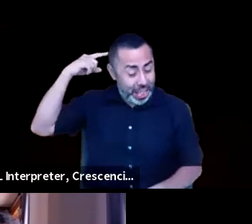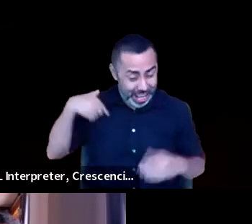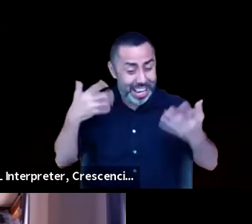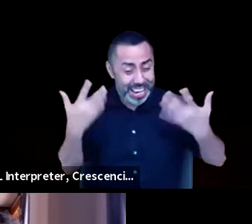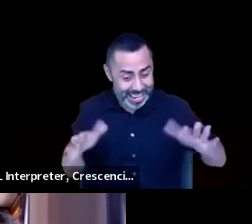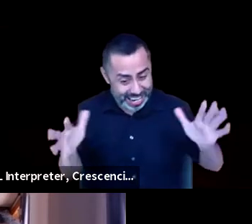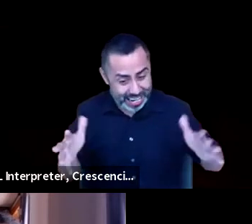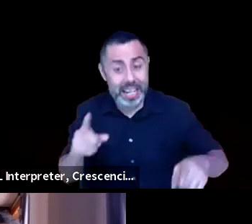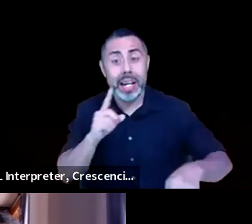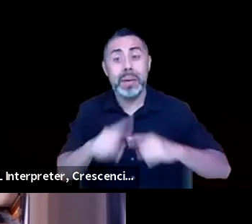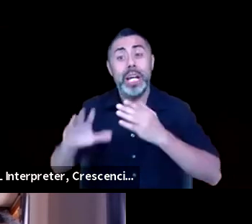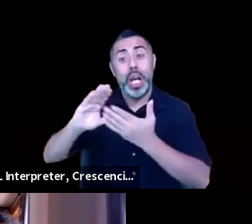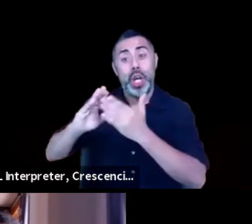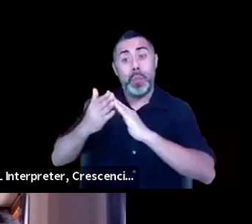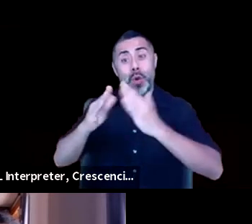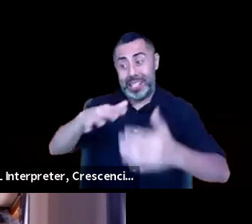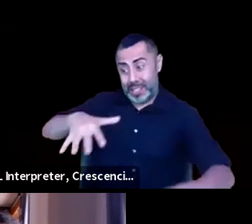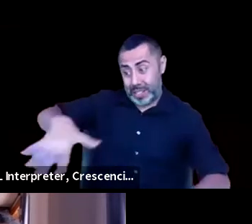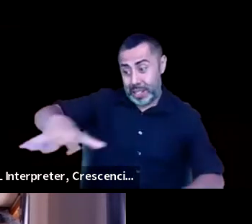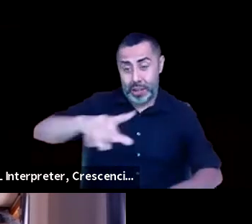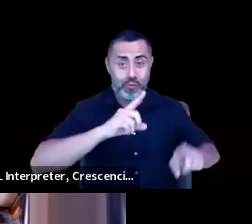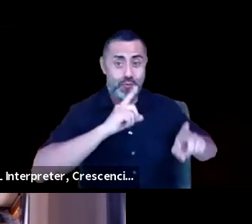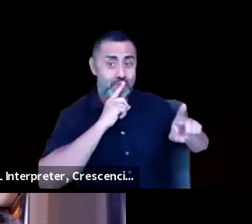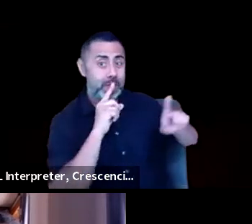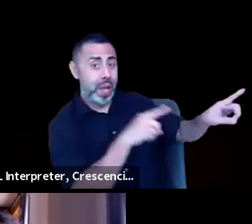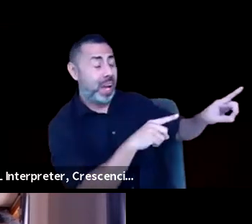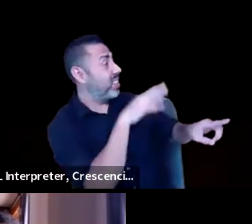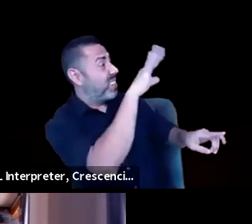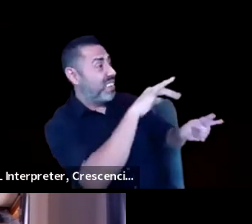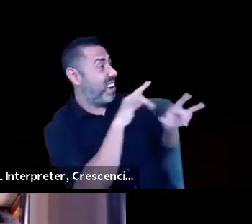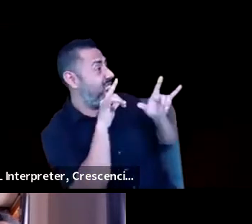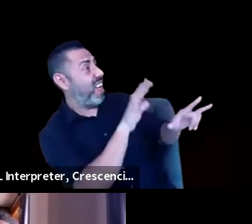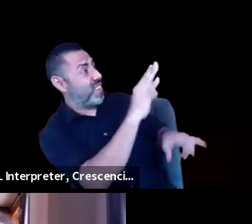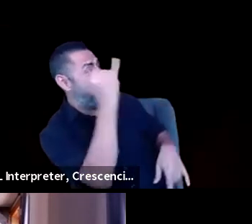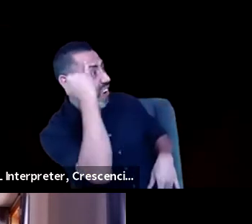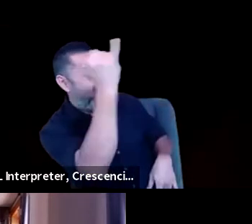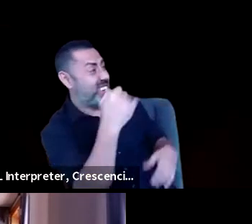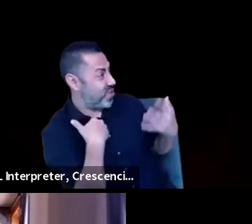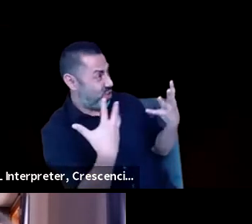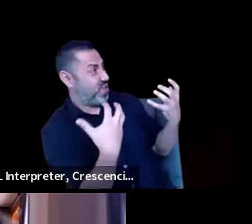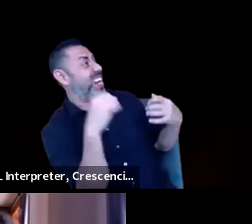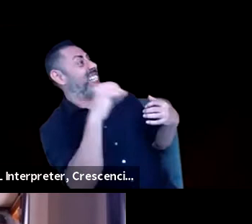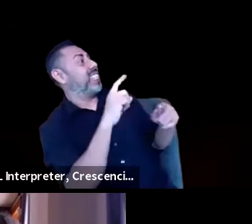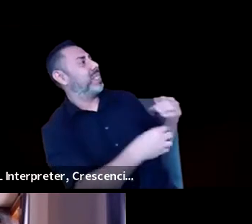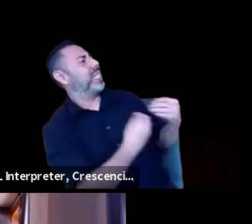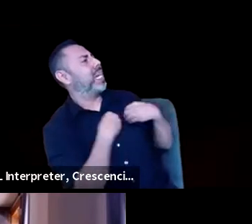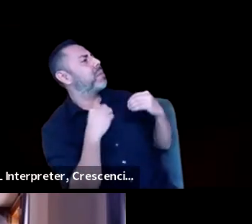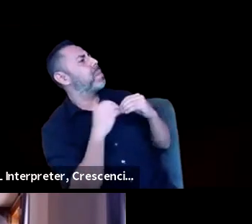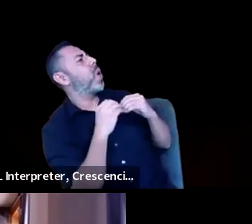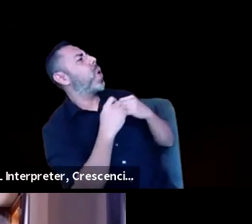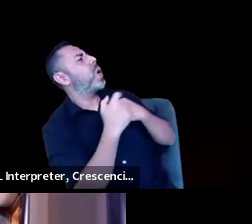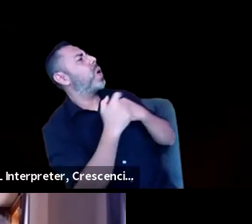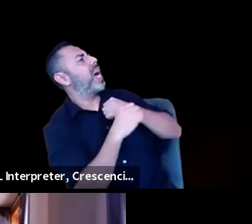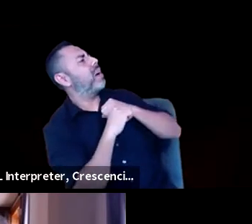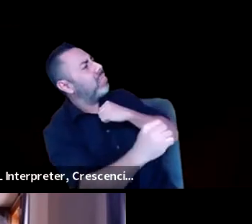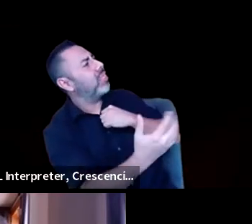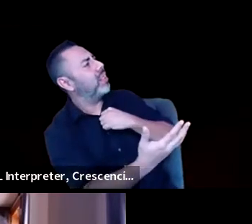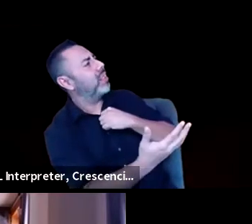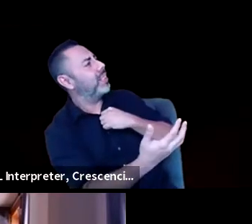telling us like, yeah, we love it. We totally want to do it. We just need a little bit more time. And